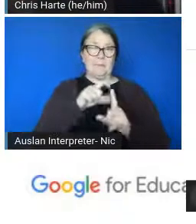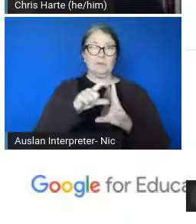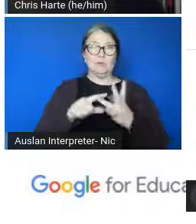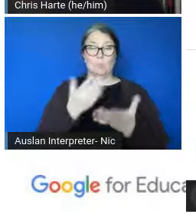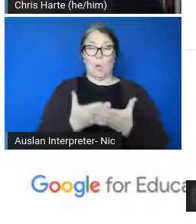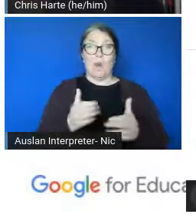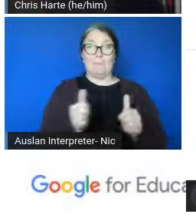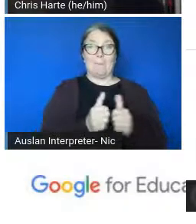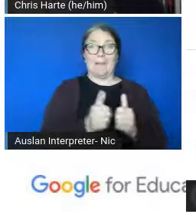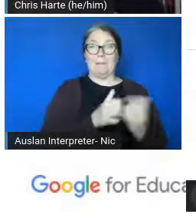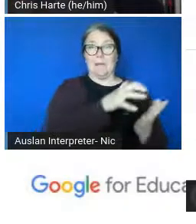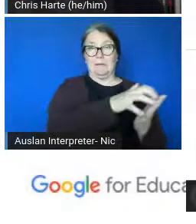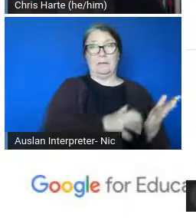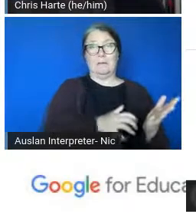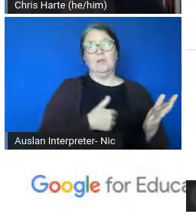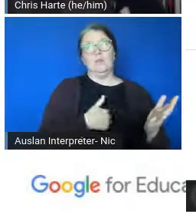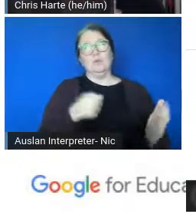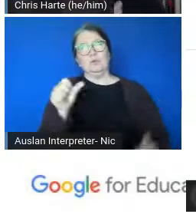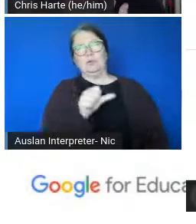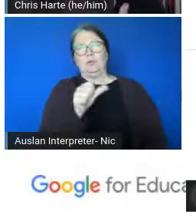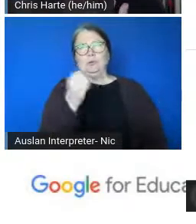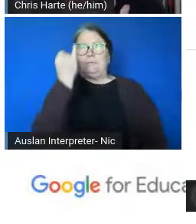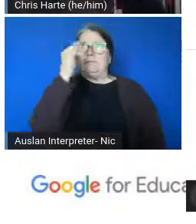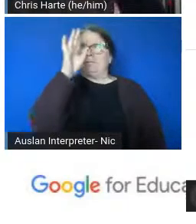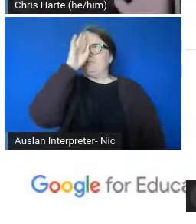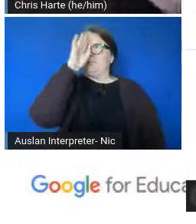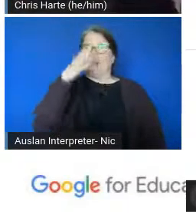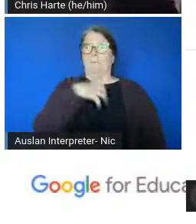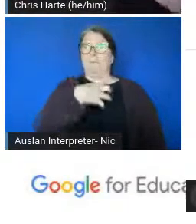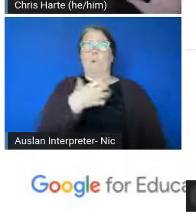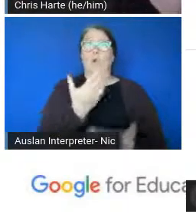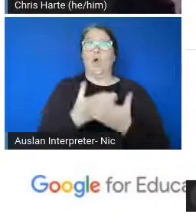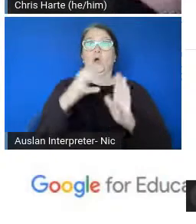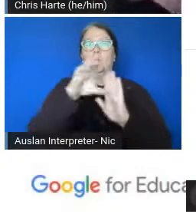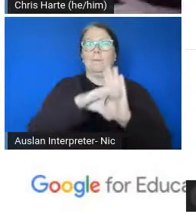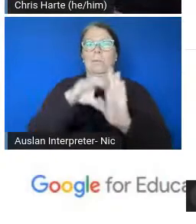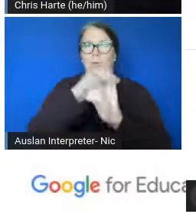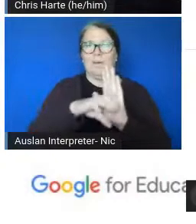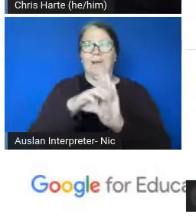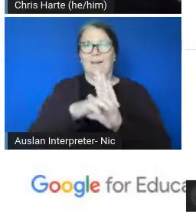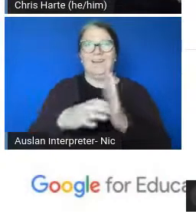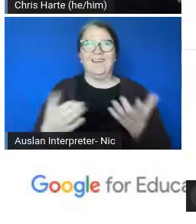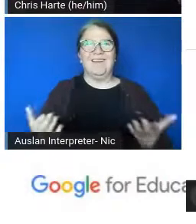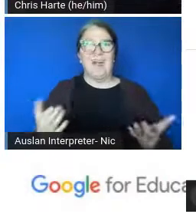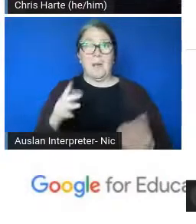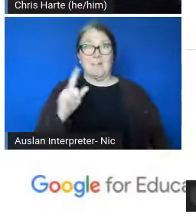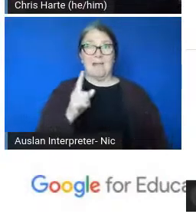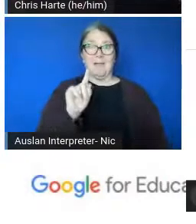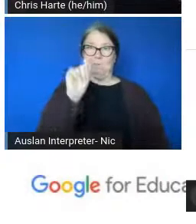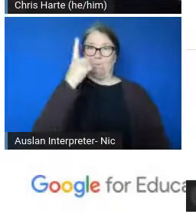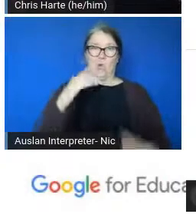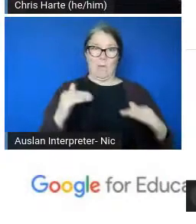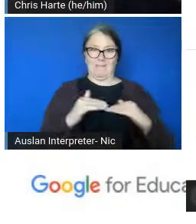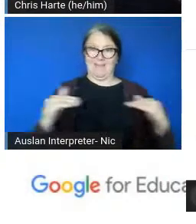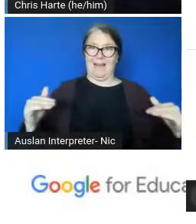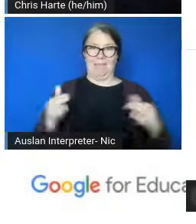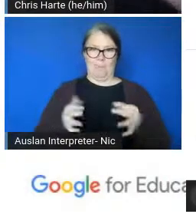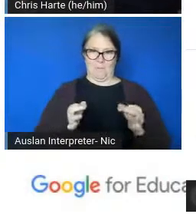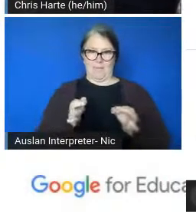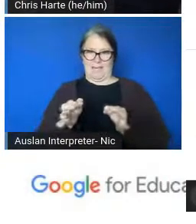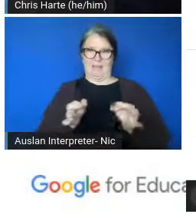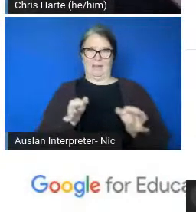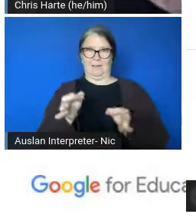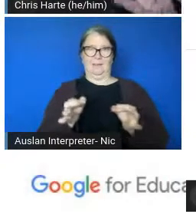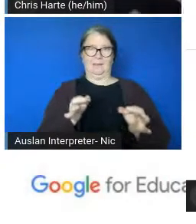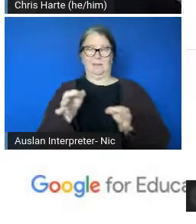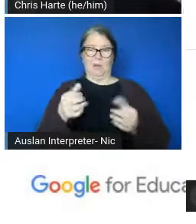should do it more digitally, but the ability to create your kind of first level of planning, your big picture planning, using